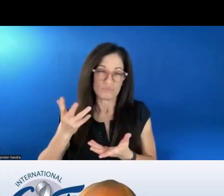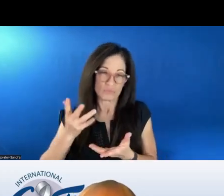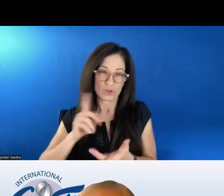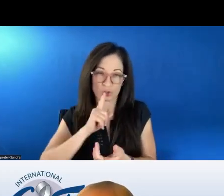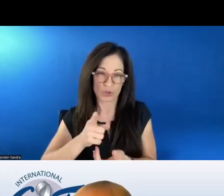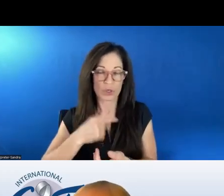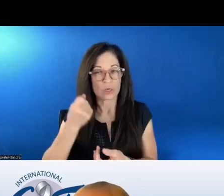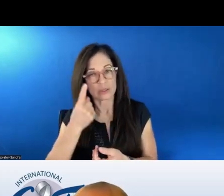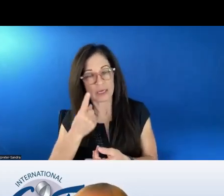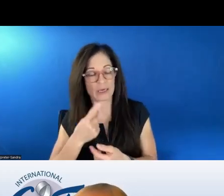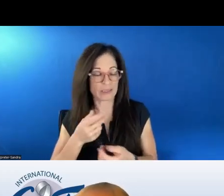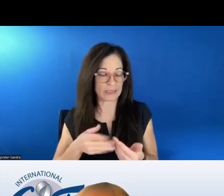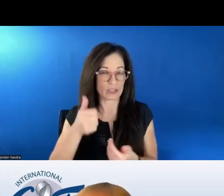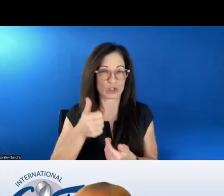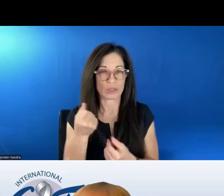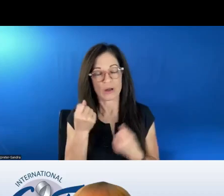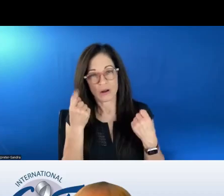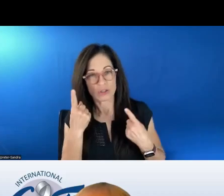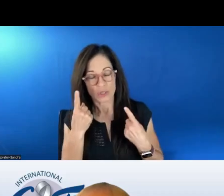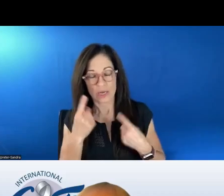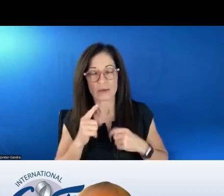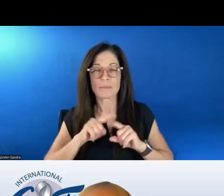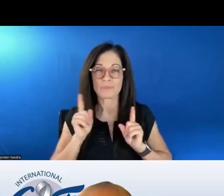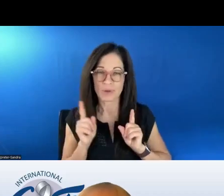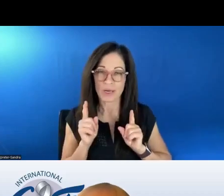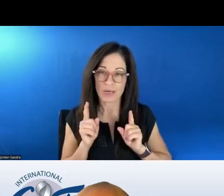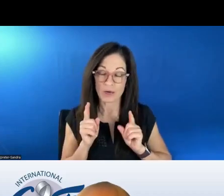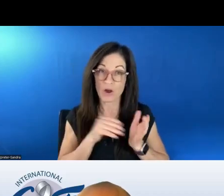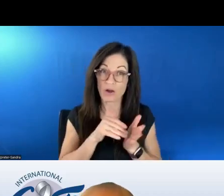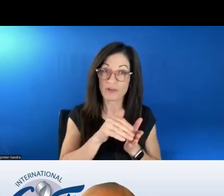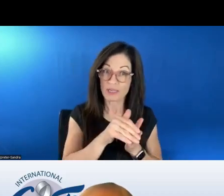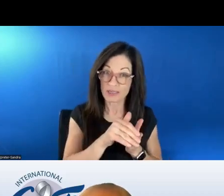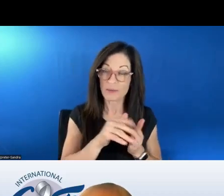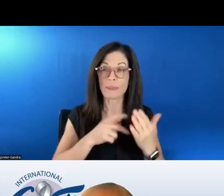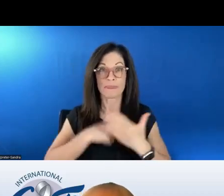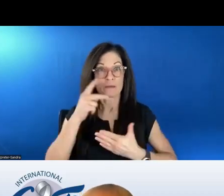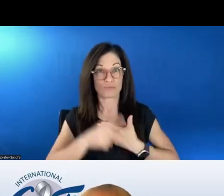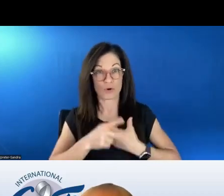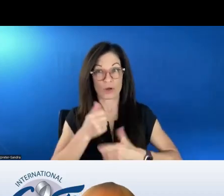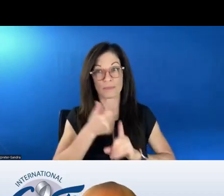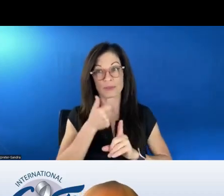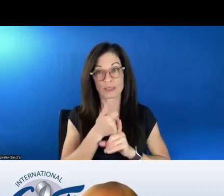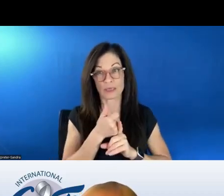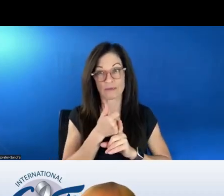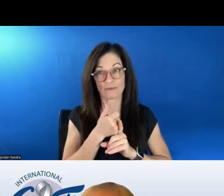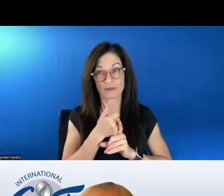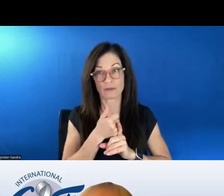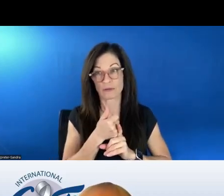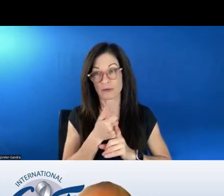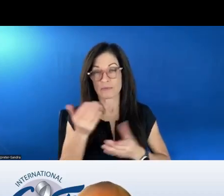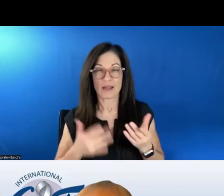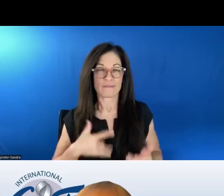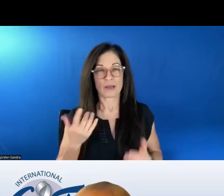tangible and easier to think through, but oftentimes the program aspect itself may feel a